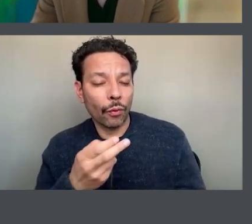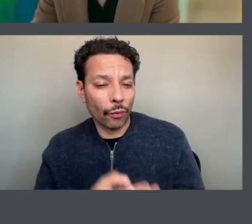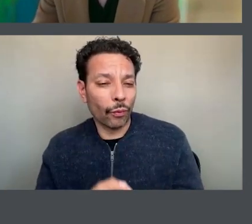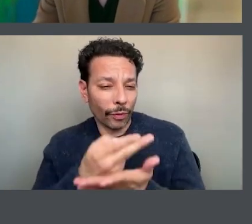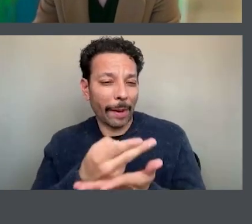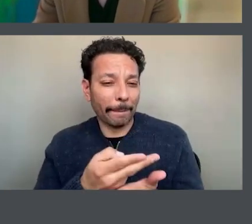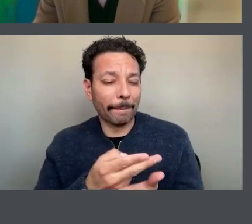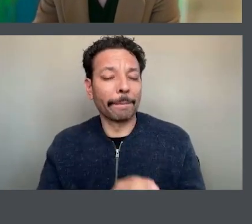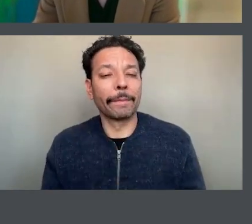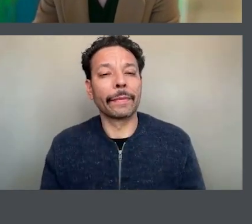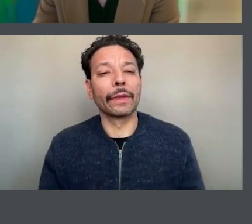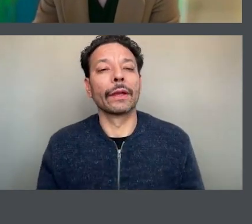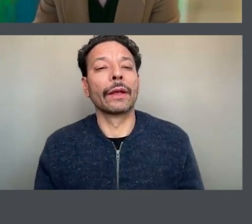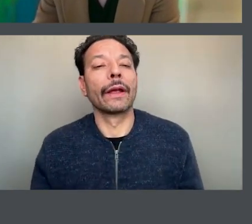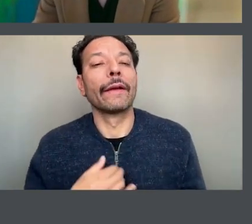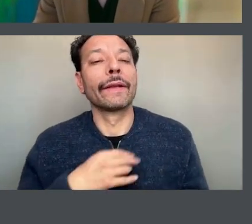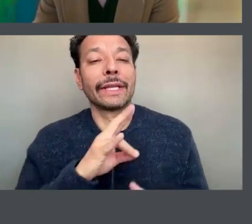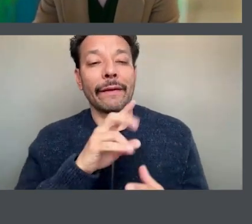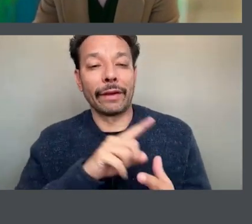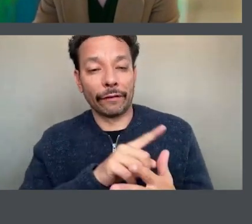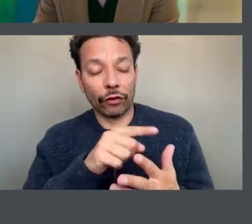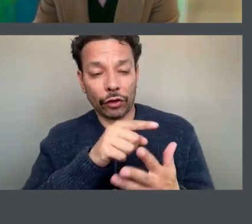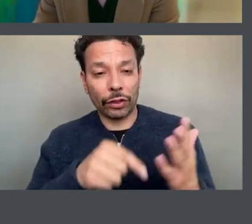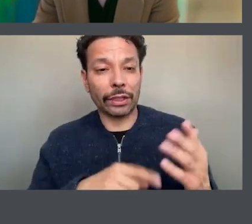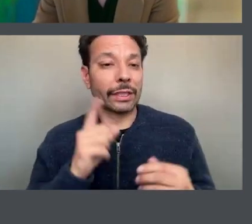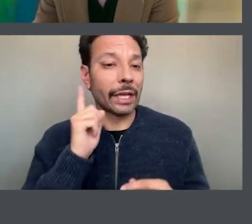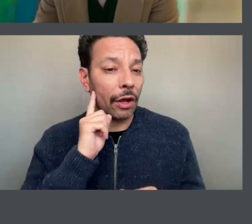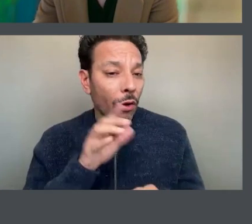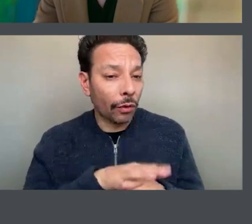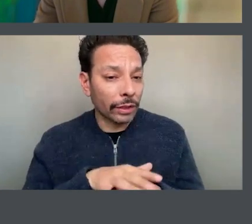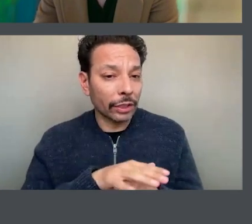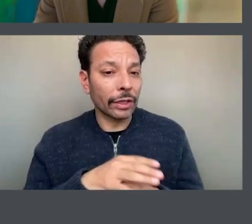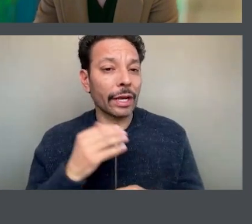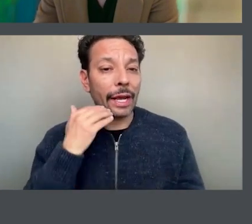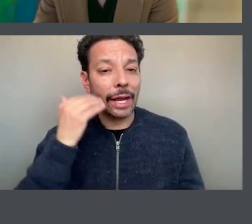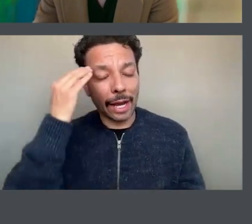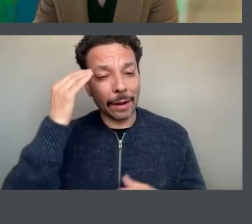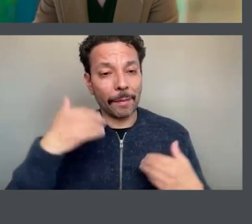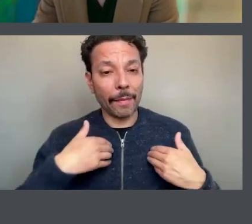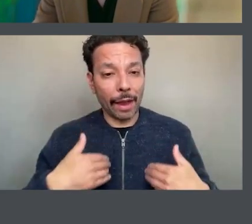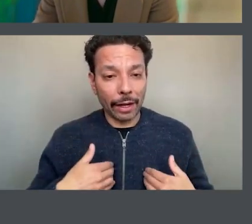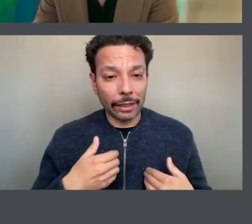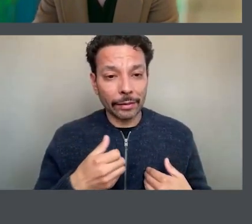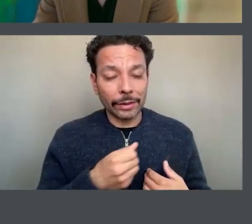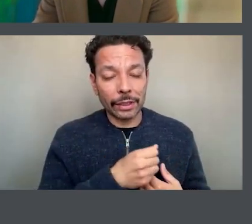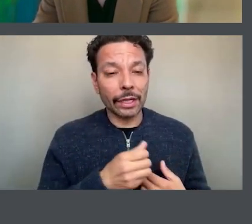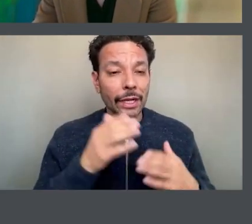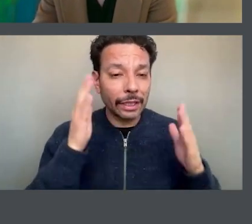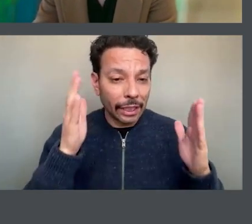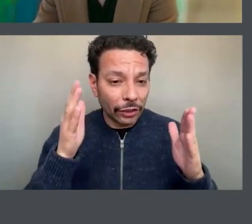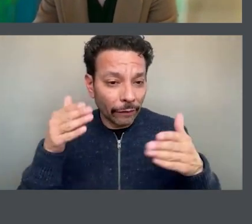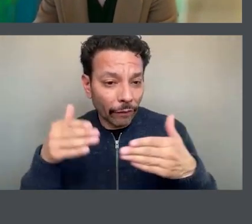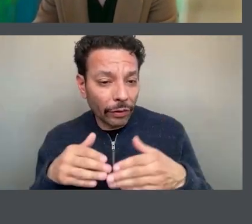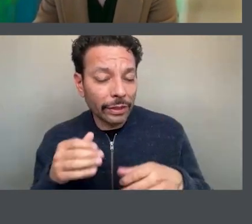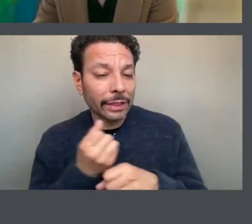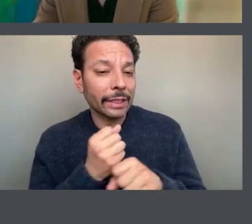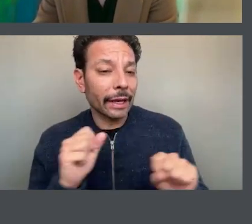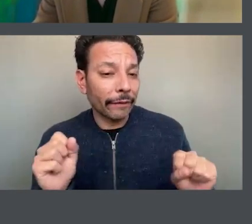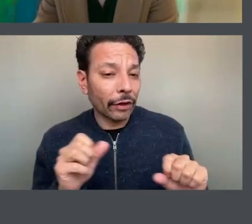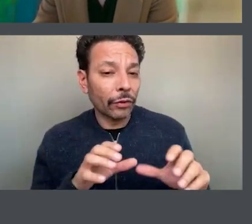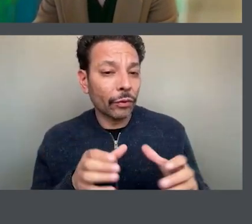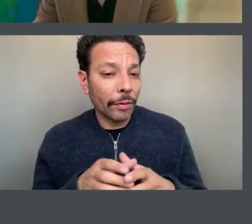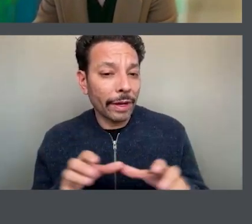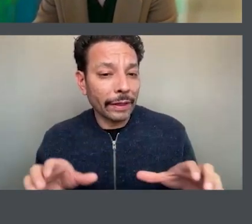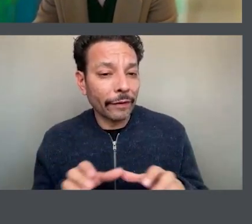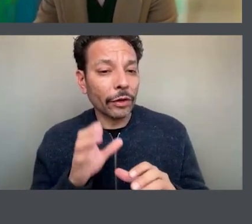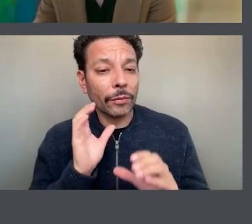So it addresses 7 different domains: sound localization, head and body positioning, attention focus, safety, group